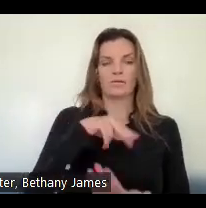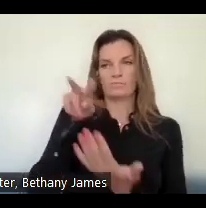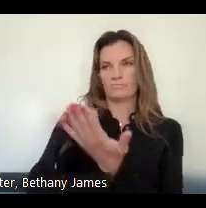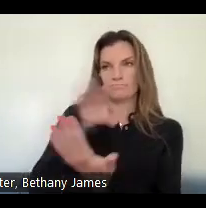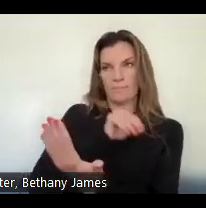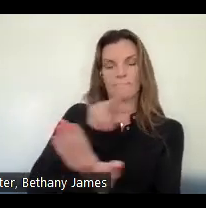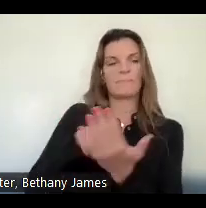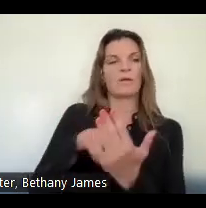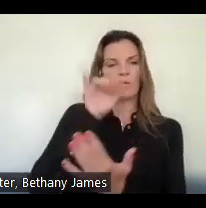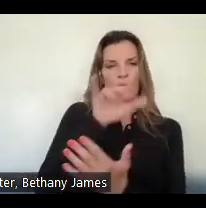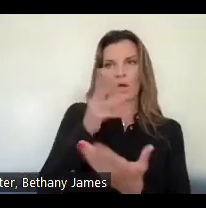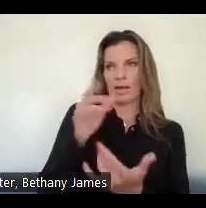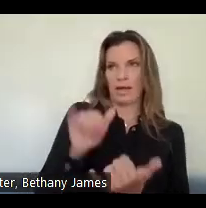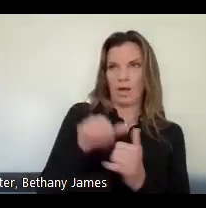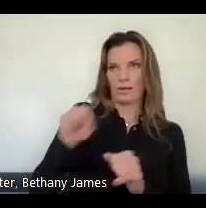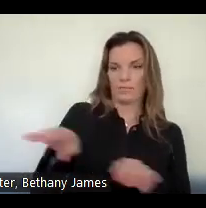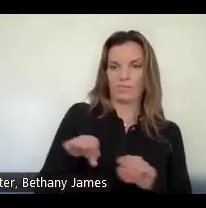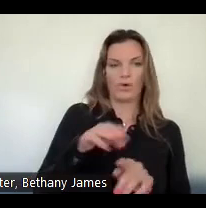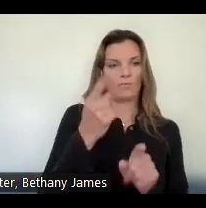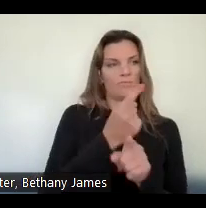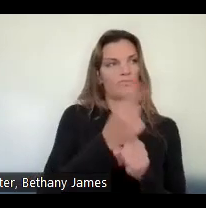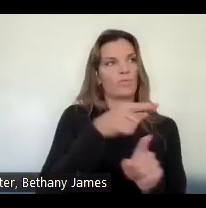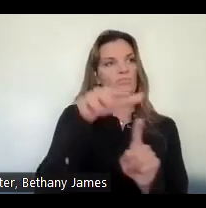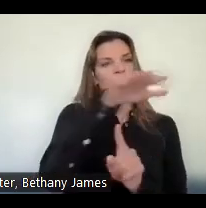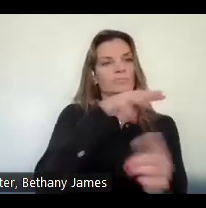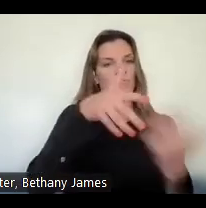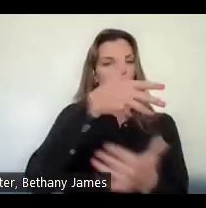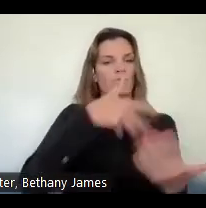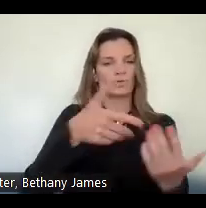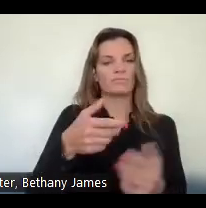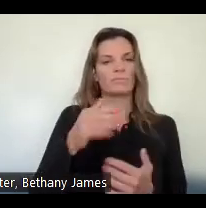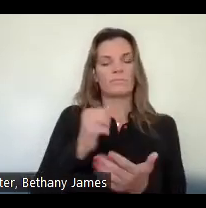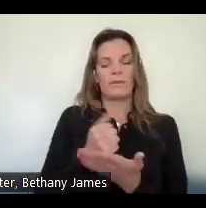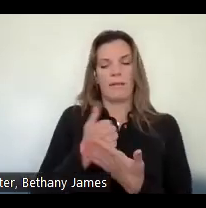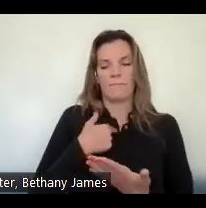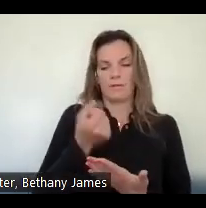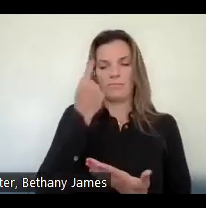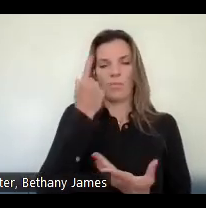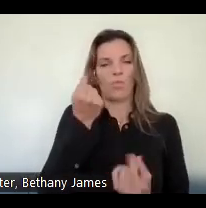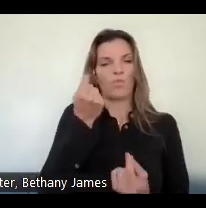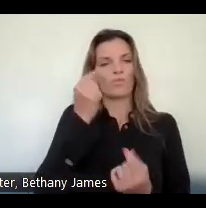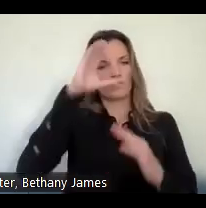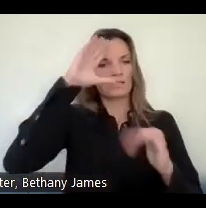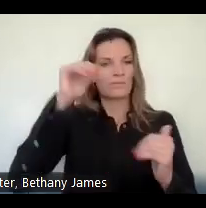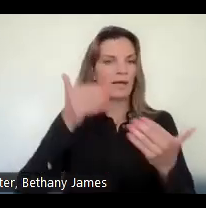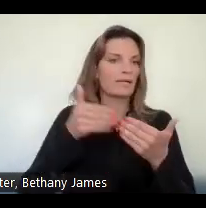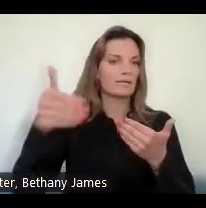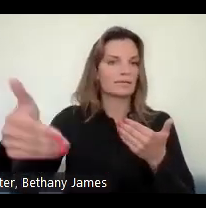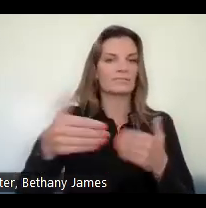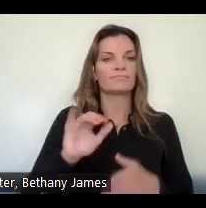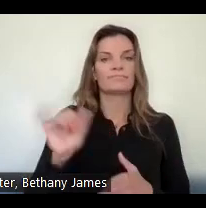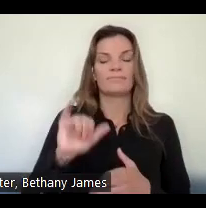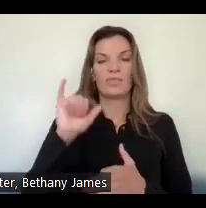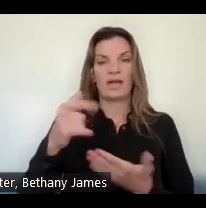environments so that they understand what to expect. It can also help them with talking because